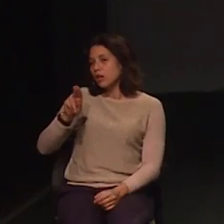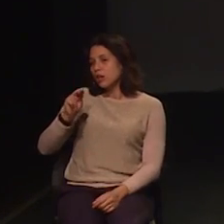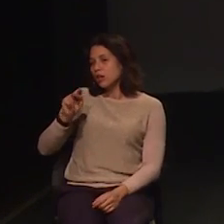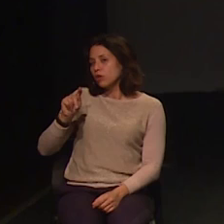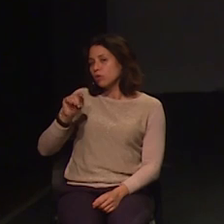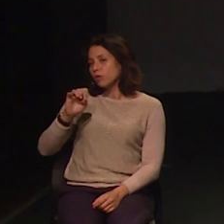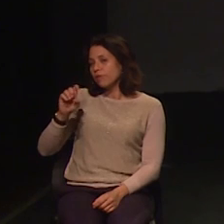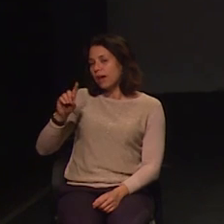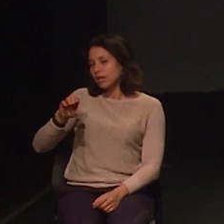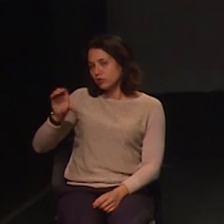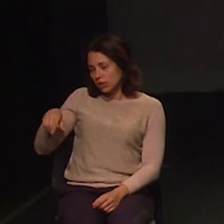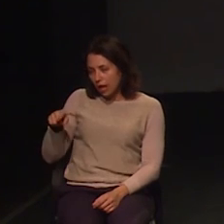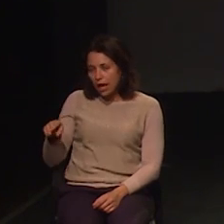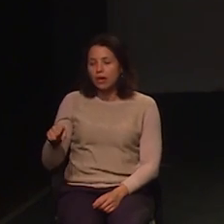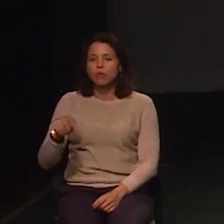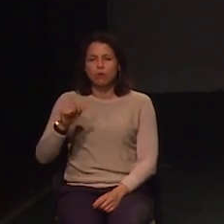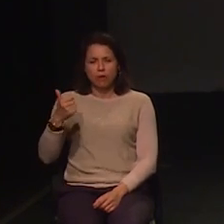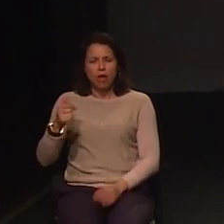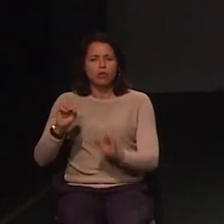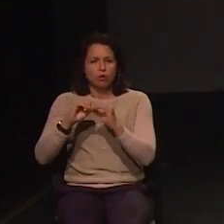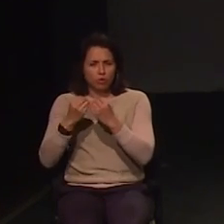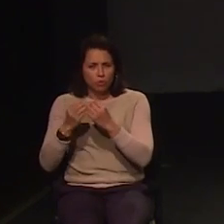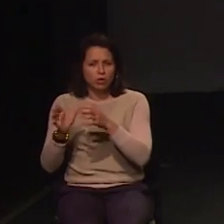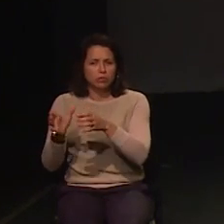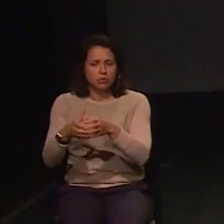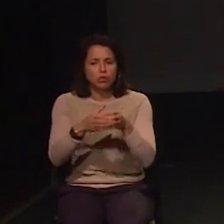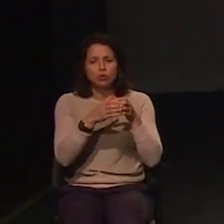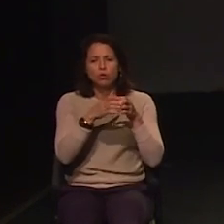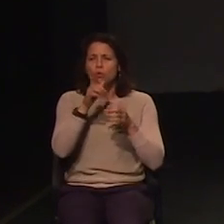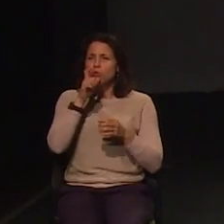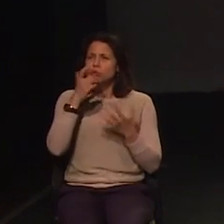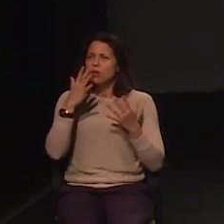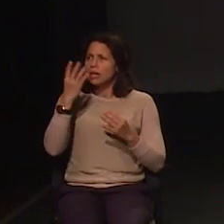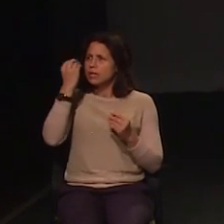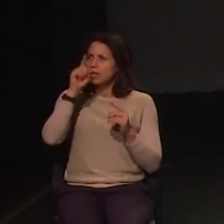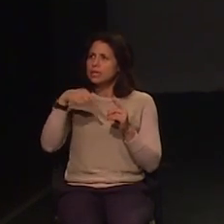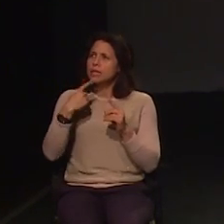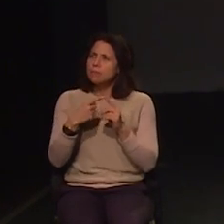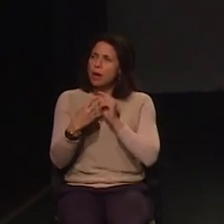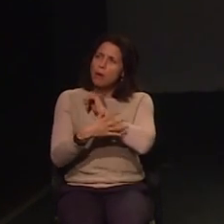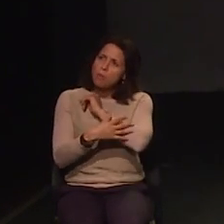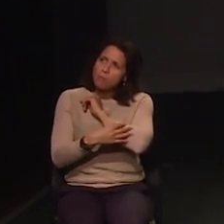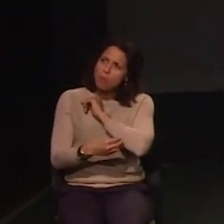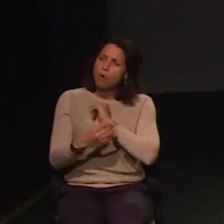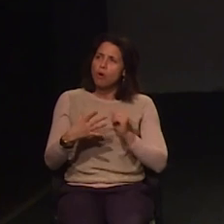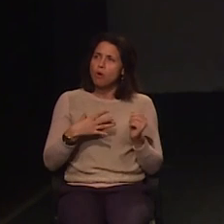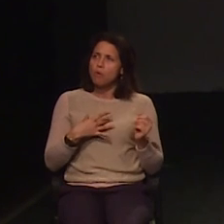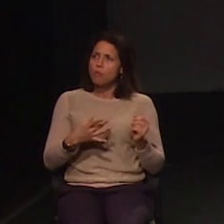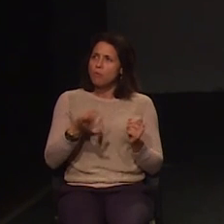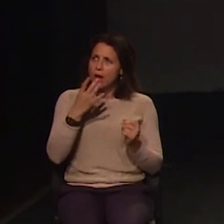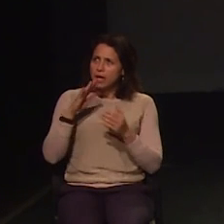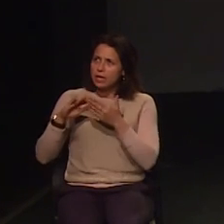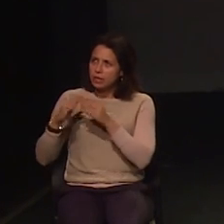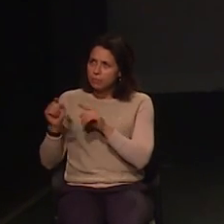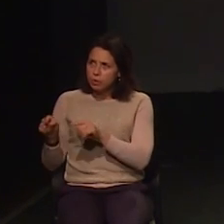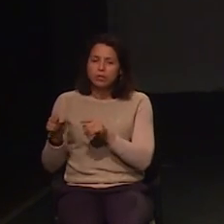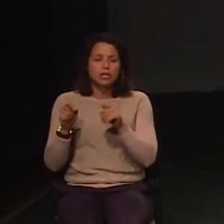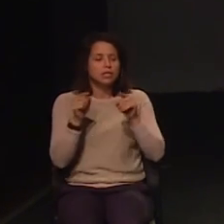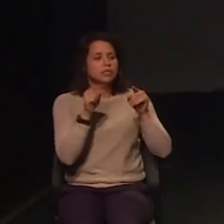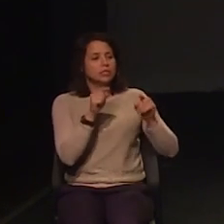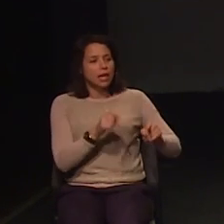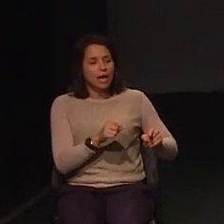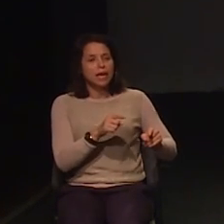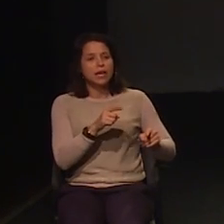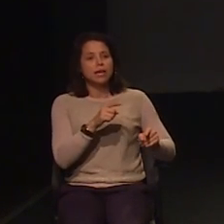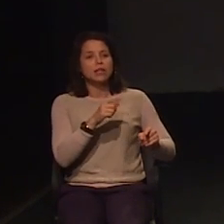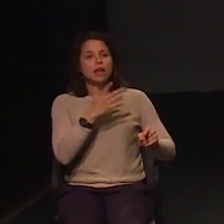who has already been thinking about poor white communities and communities of color in the intersections. And so how can we bring those together with a